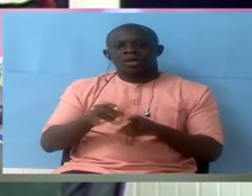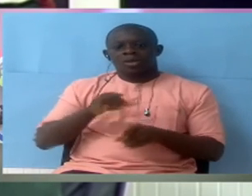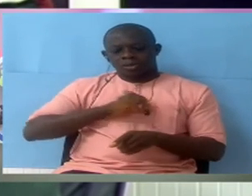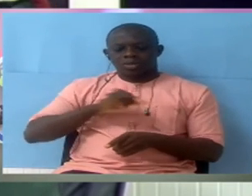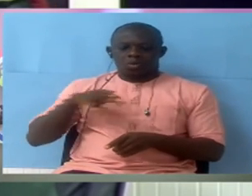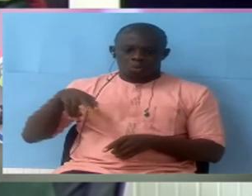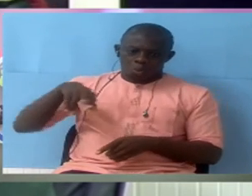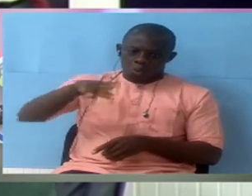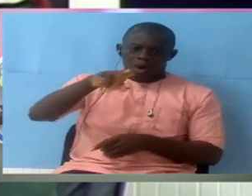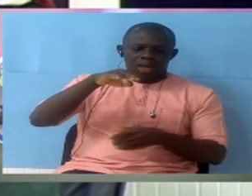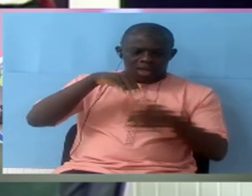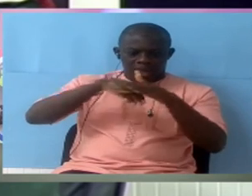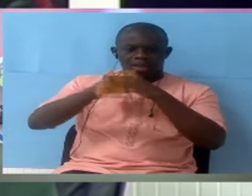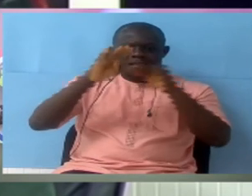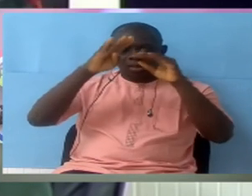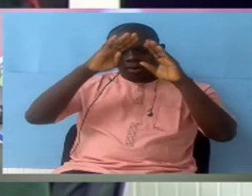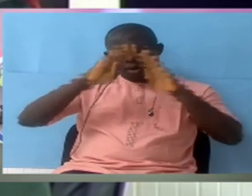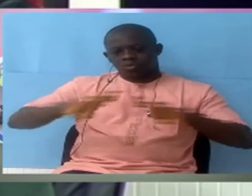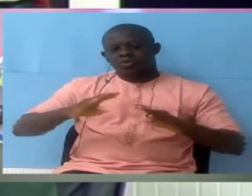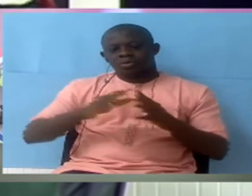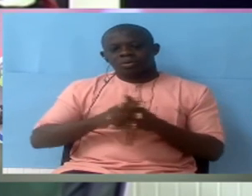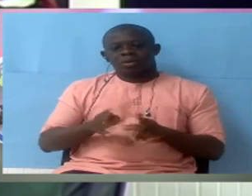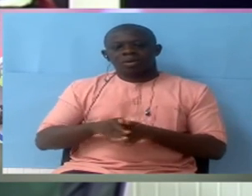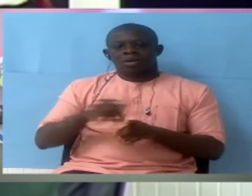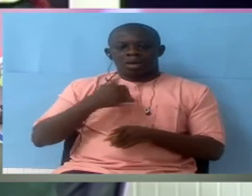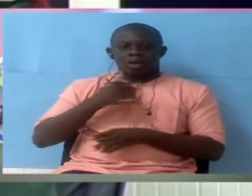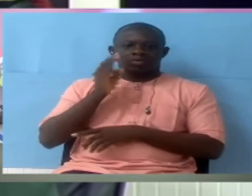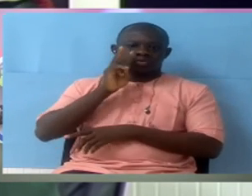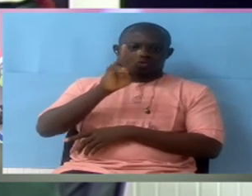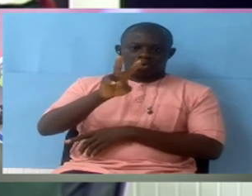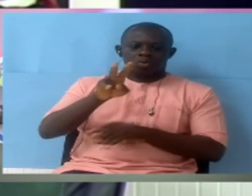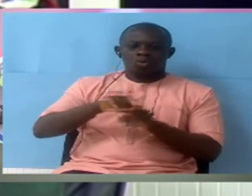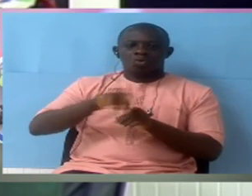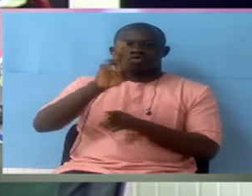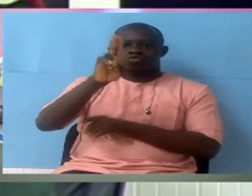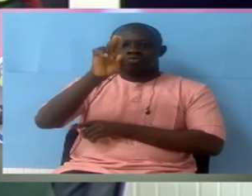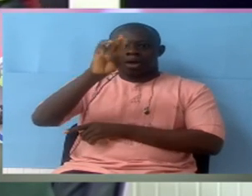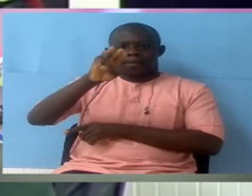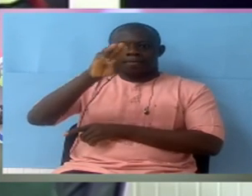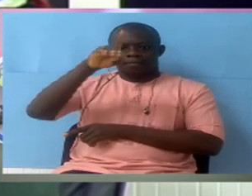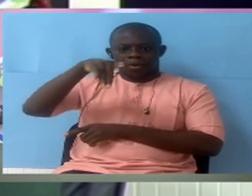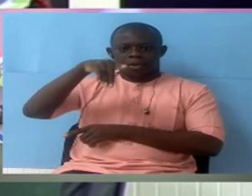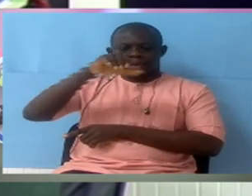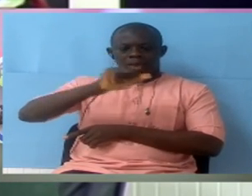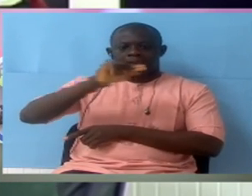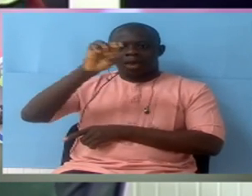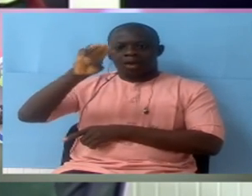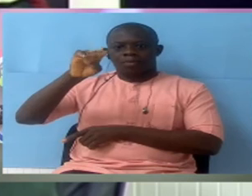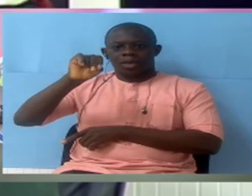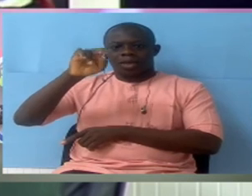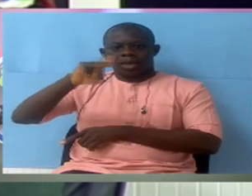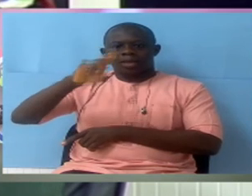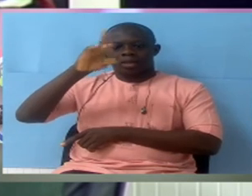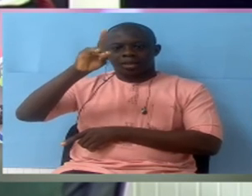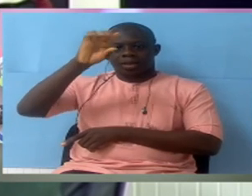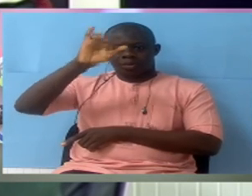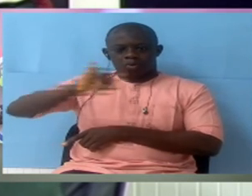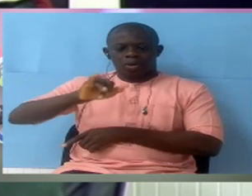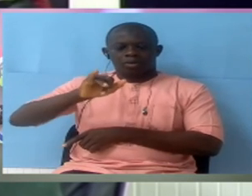in. Nonu lañ duggese. I saw Staff Sergeant Umpamendi. Ma gis fa Staff Sergeant Umpamendi.